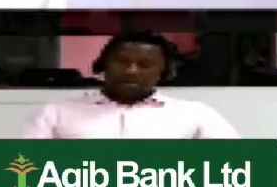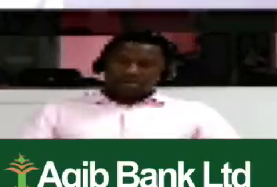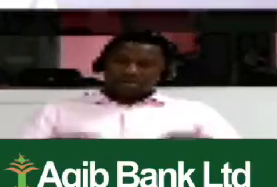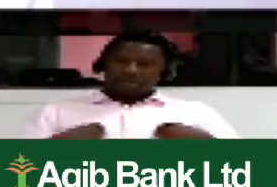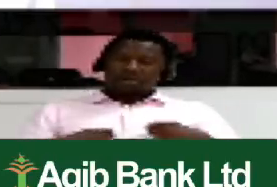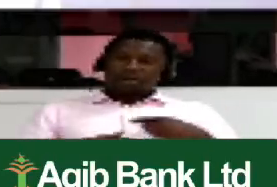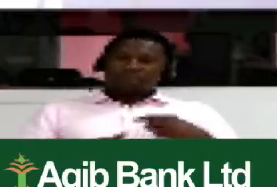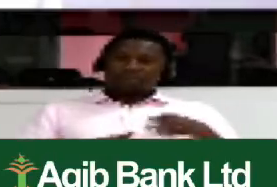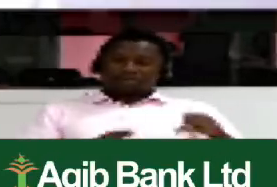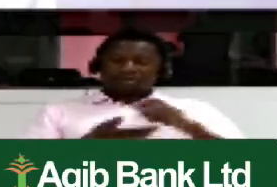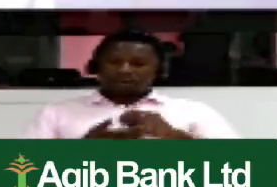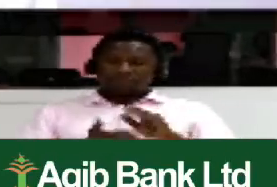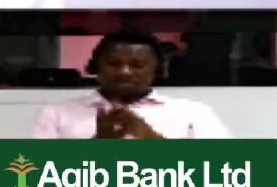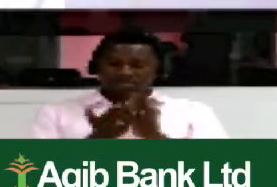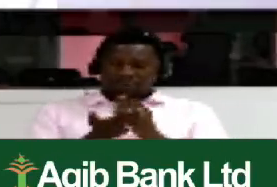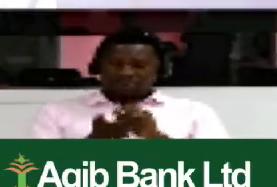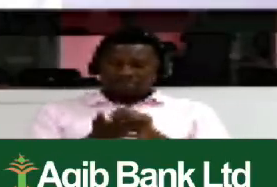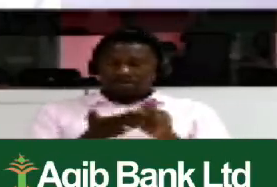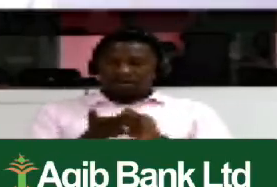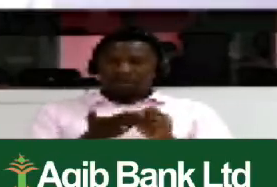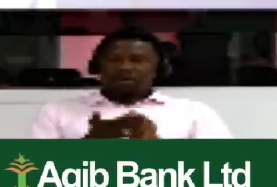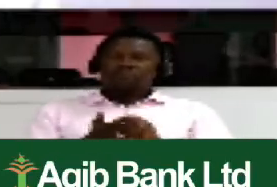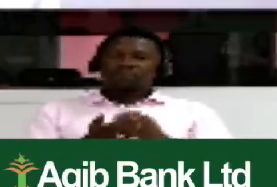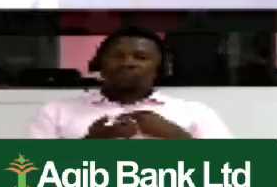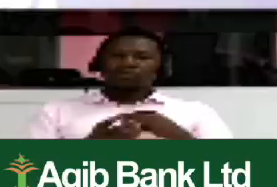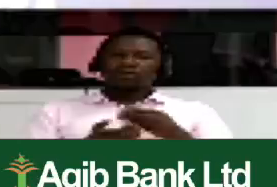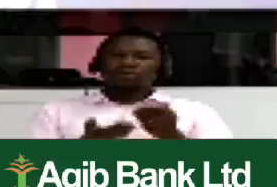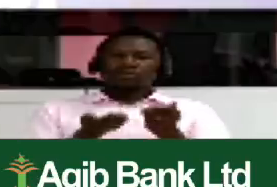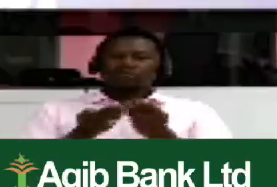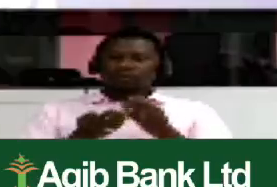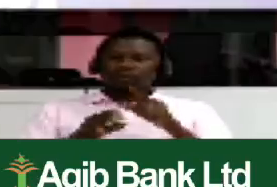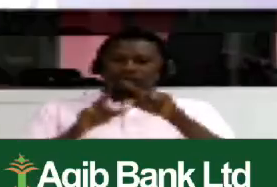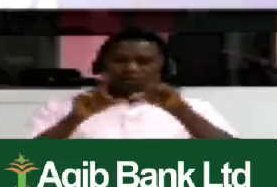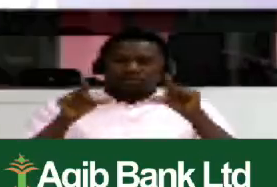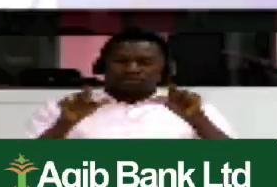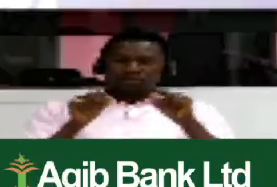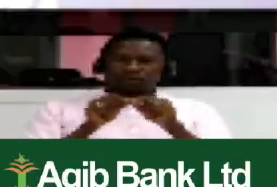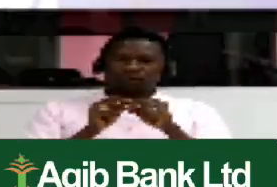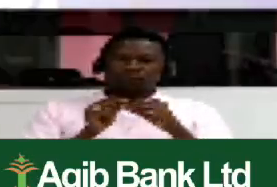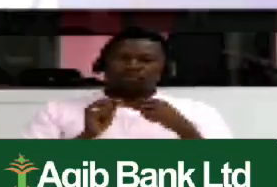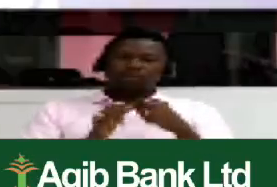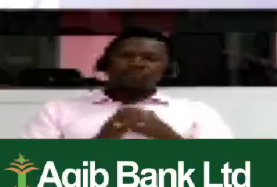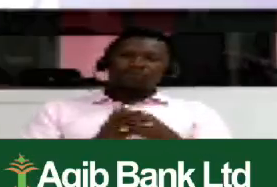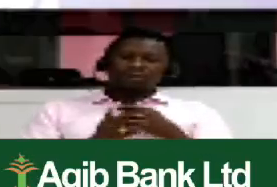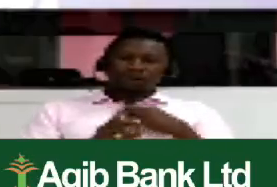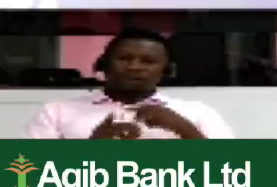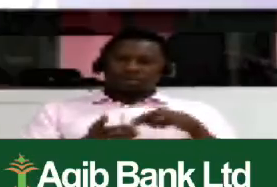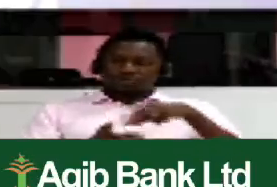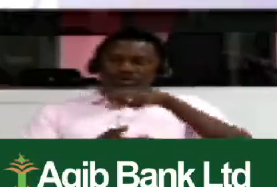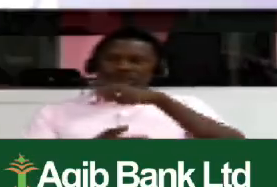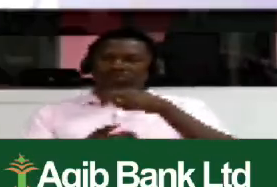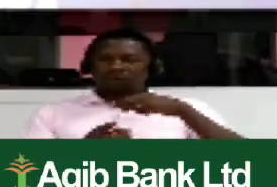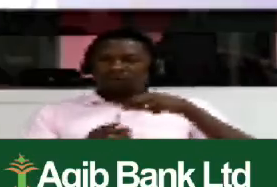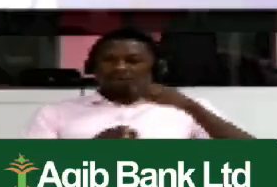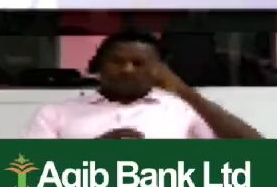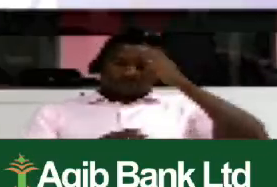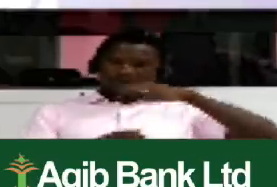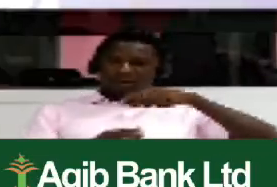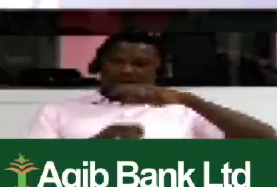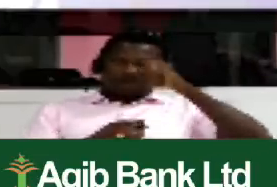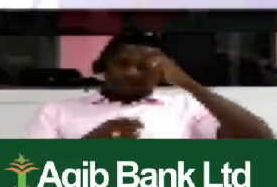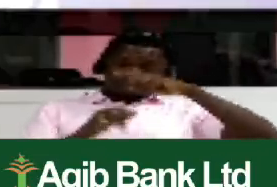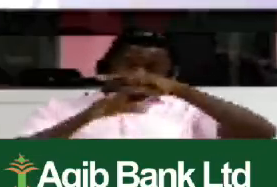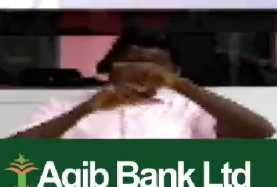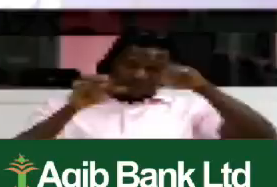my notebook with my student ID card. I rushed to around the police station. And while I was going, all what